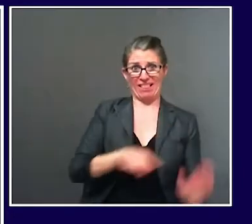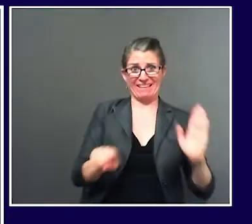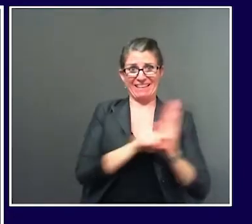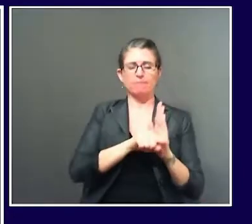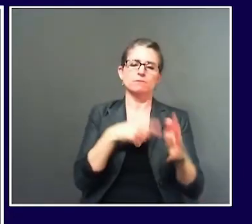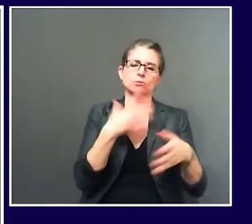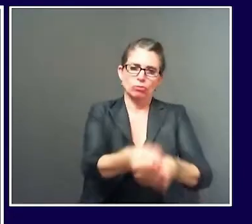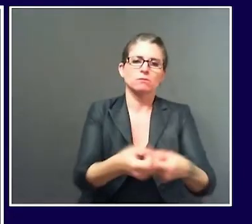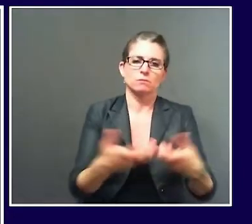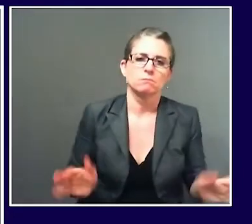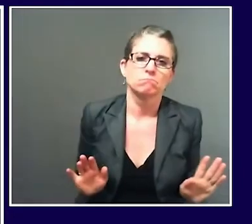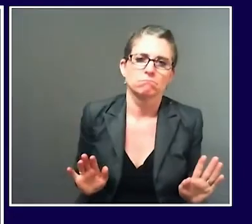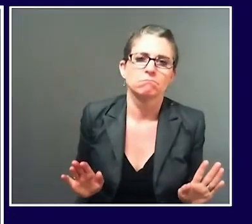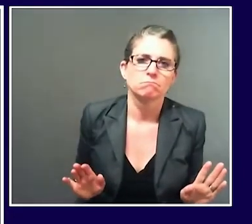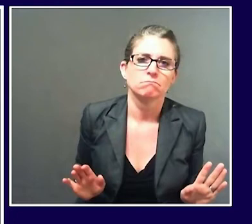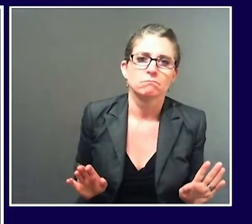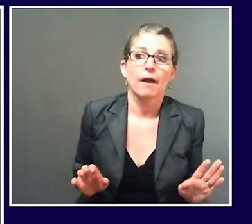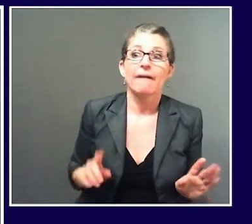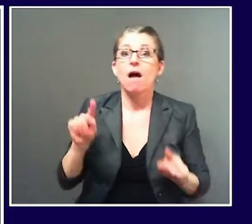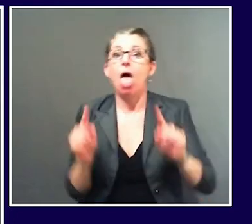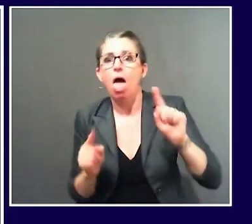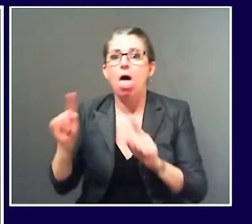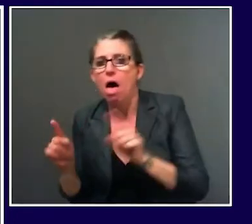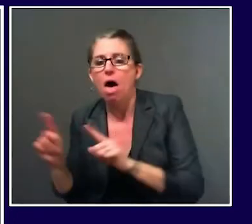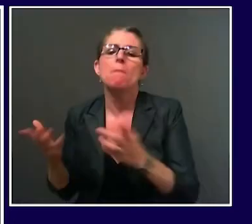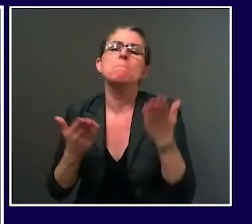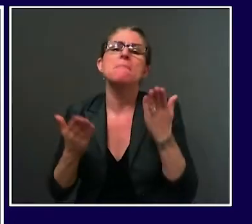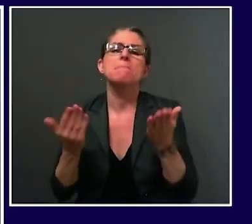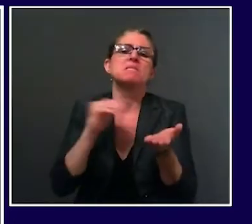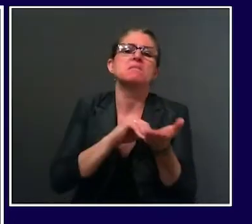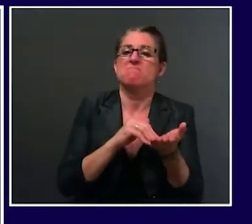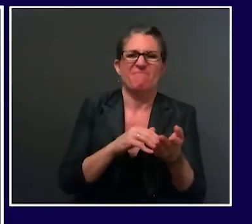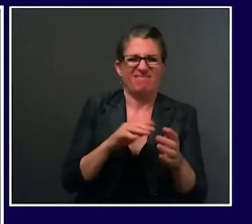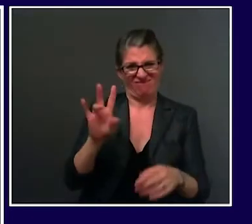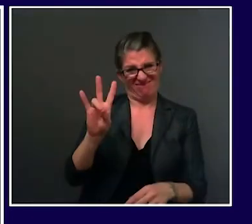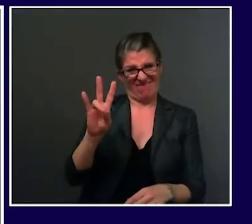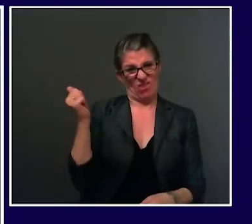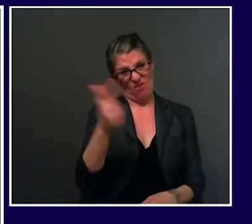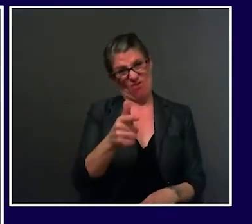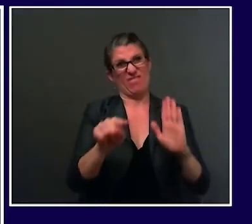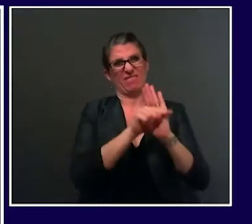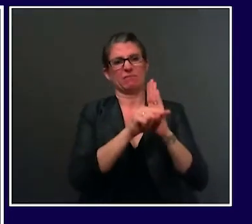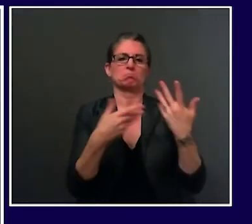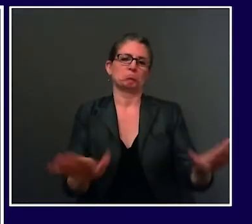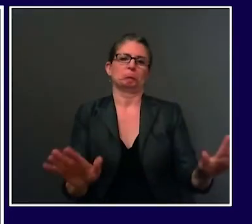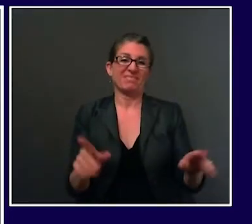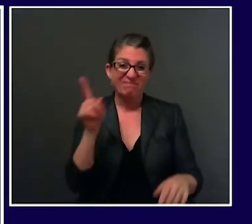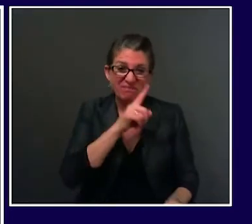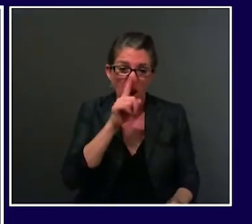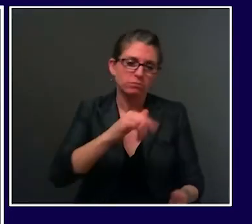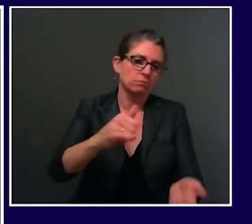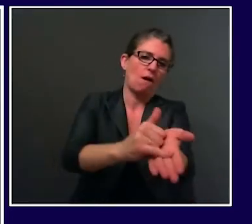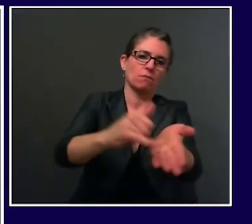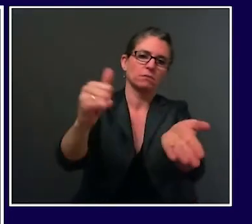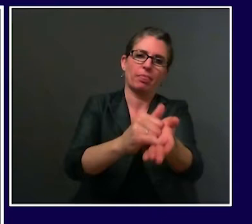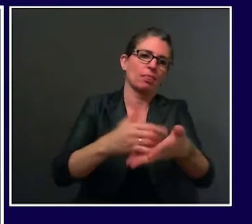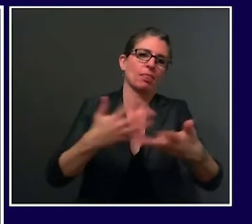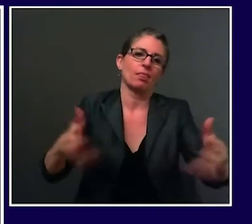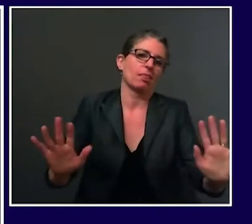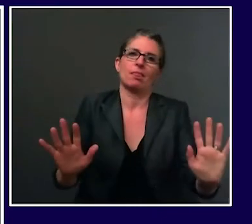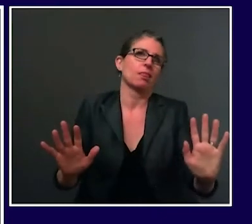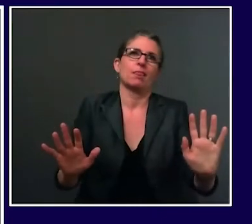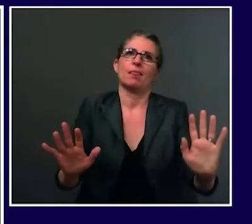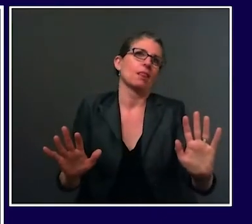high number of samples could have all been falsely negative. That would be statistically